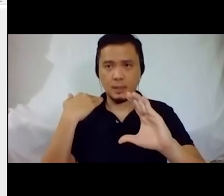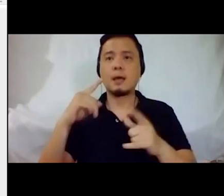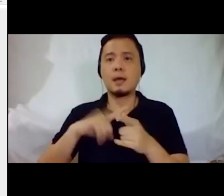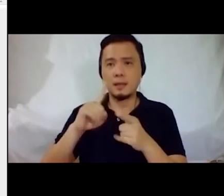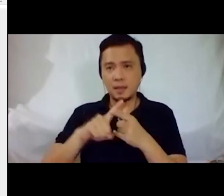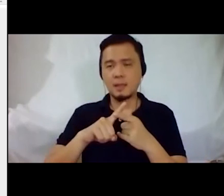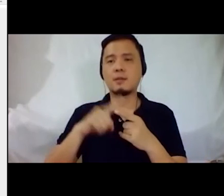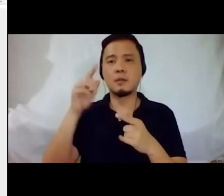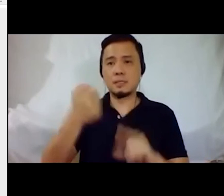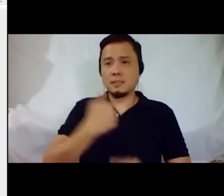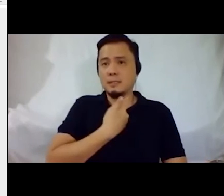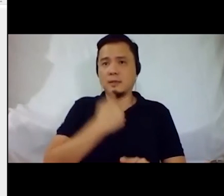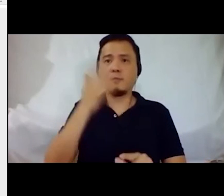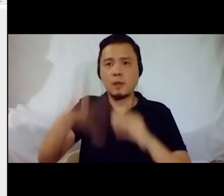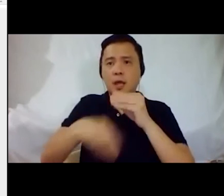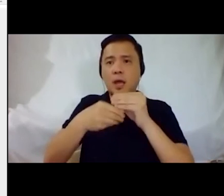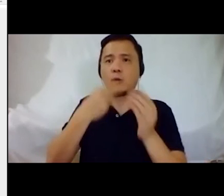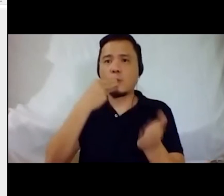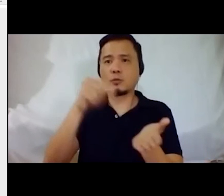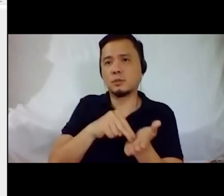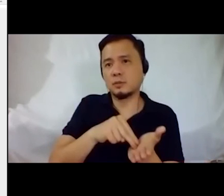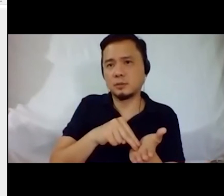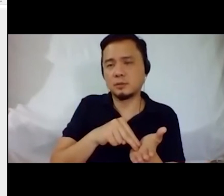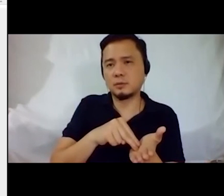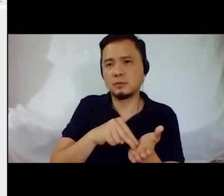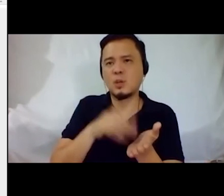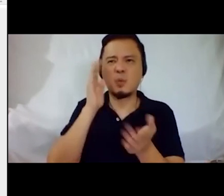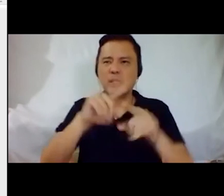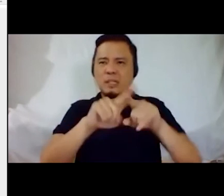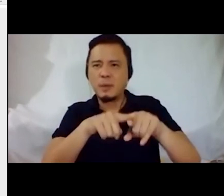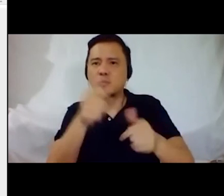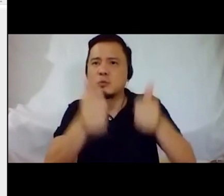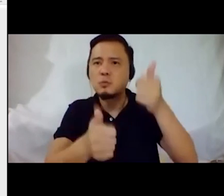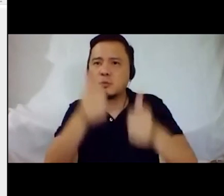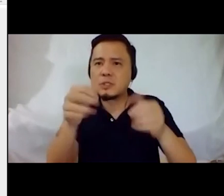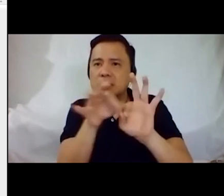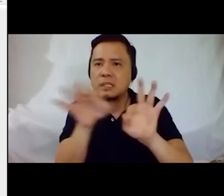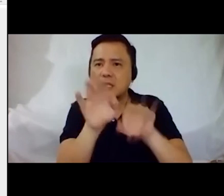add the notes and then discuss them with you